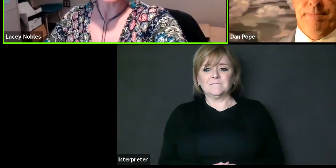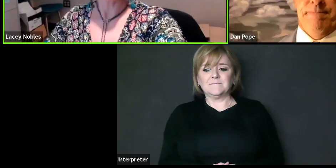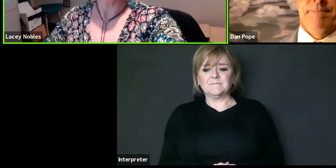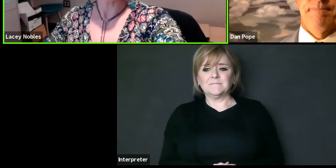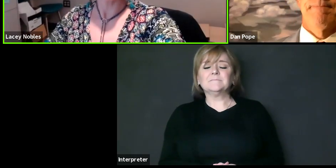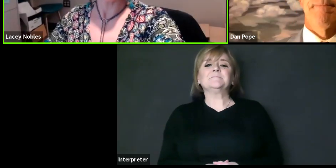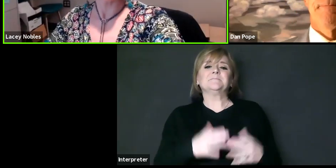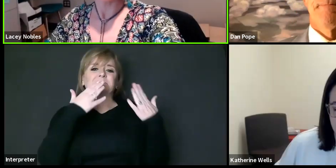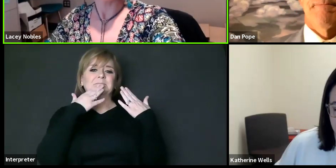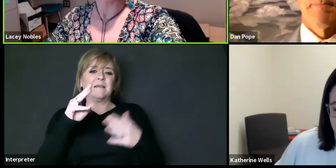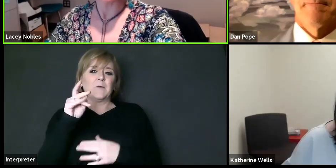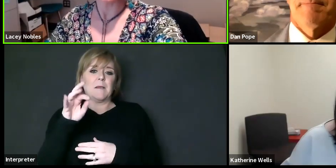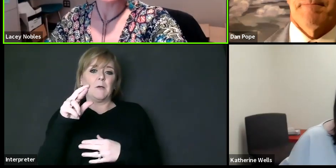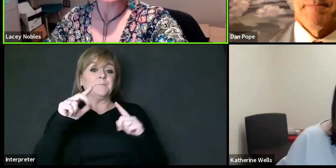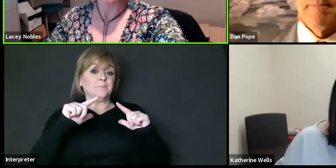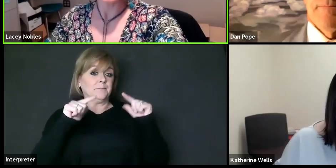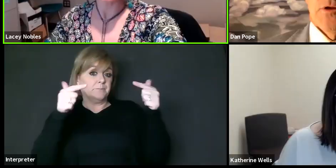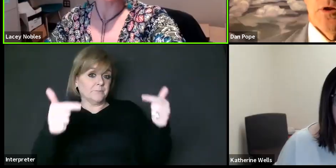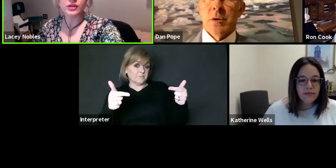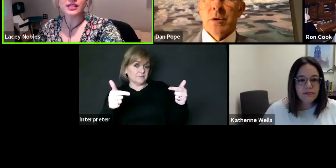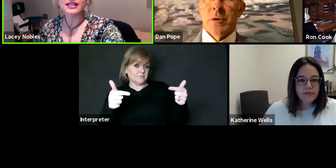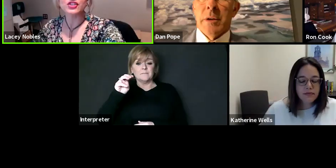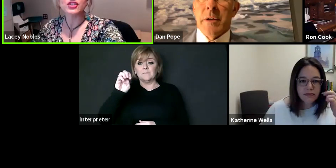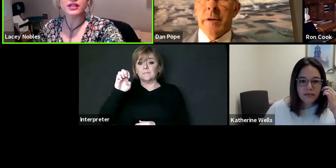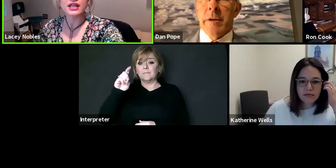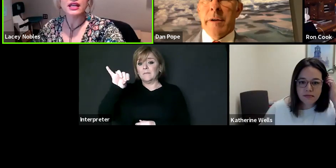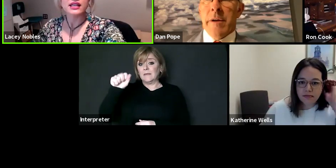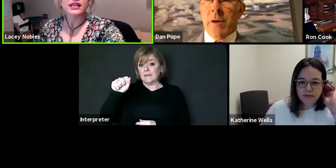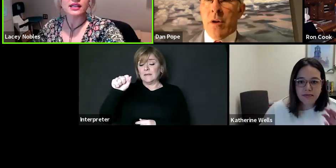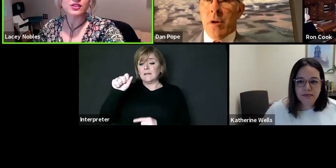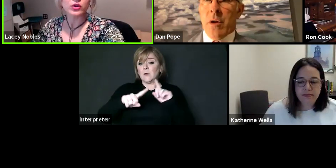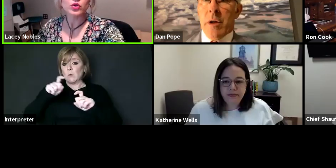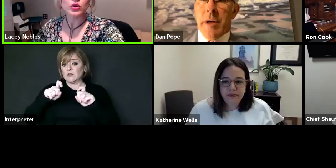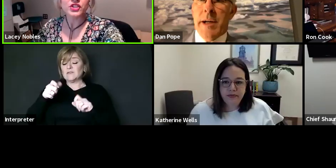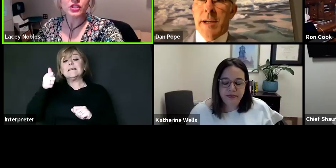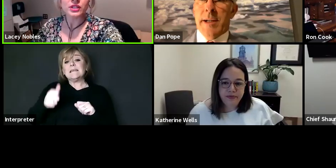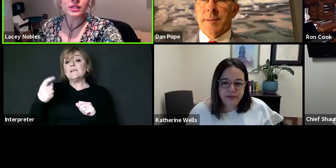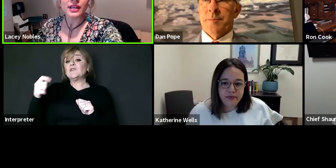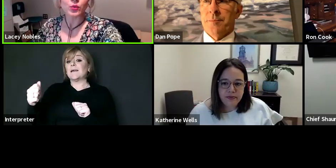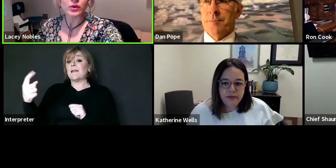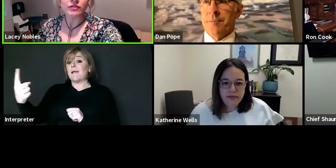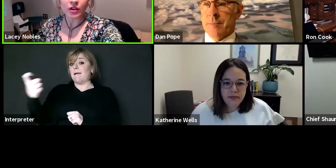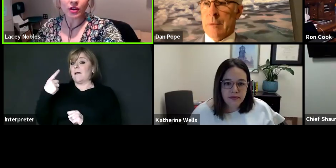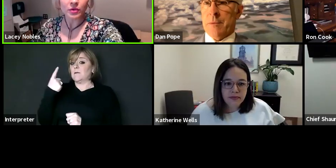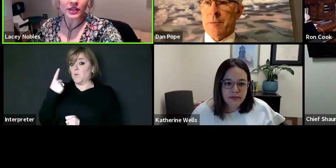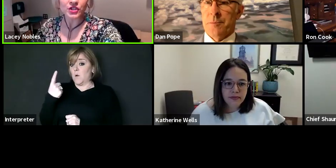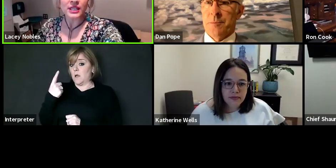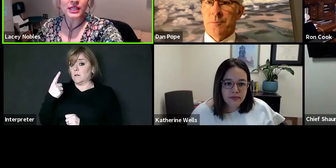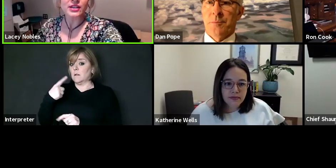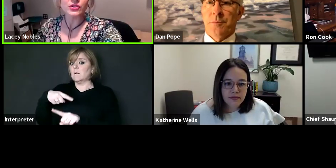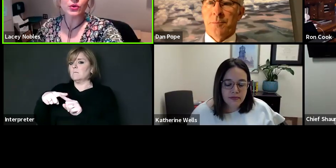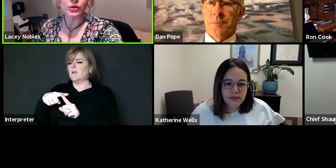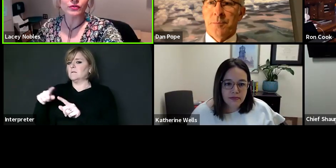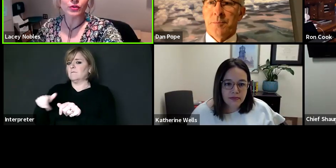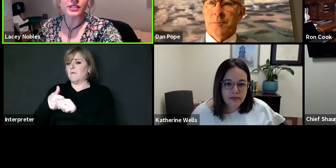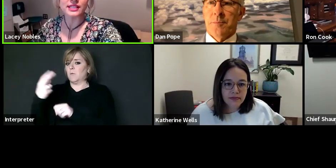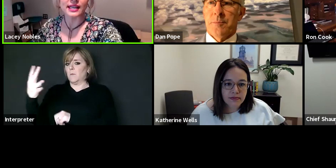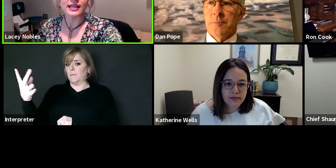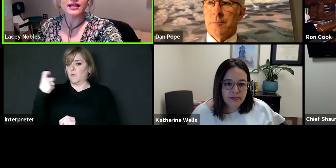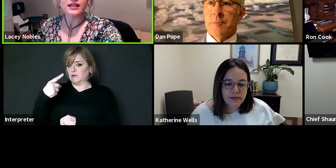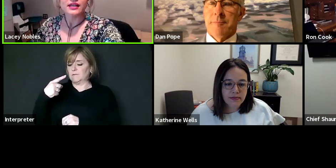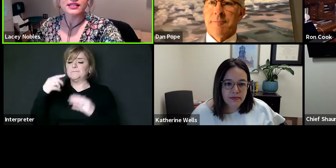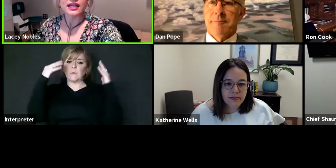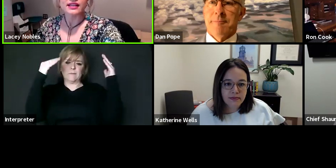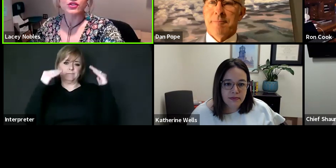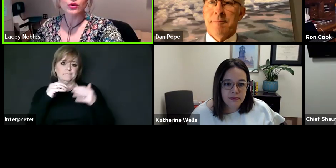Thank you, Mayor. And now we're going to open it up for media questions. Each organization can ask one question and one follow-up question. And here's the order for